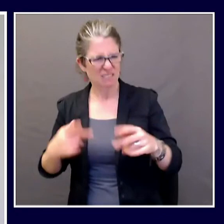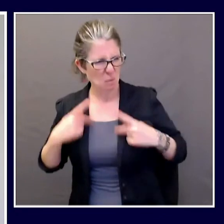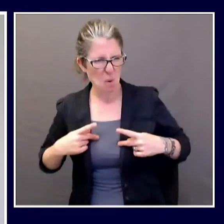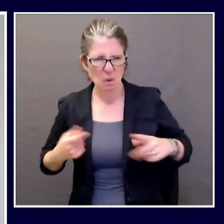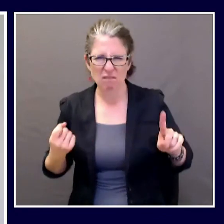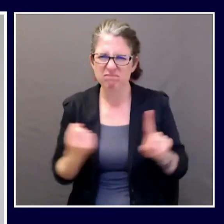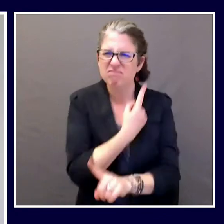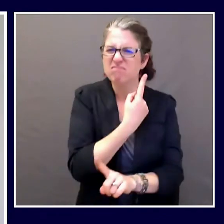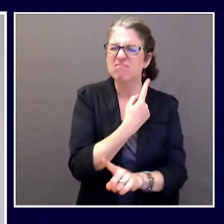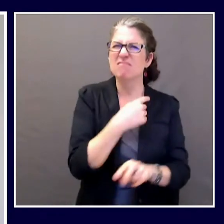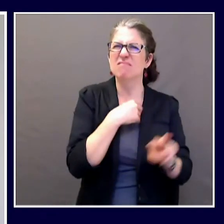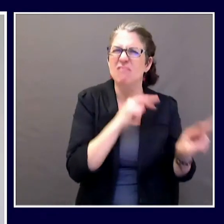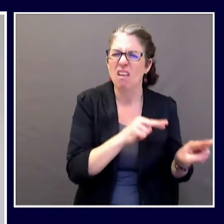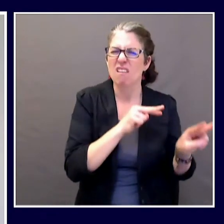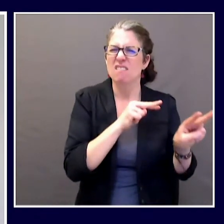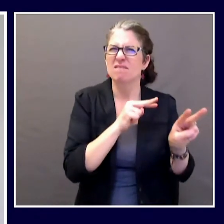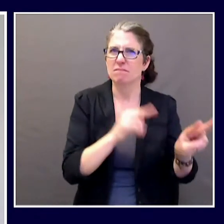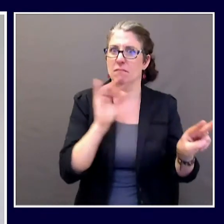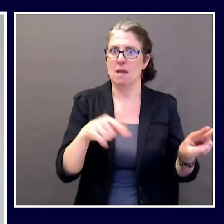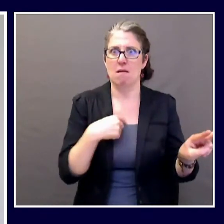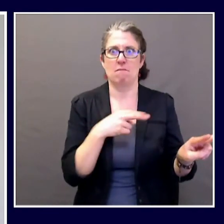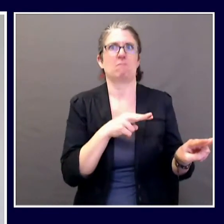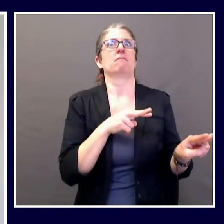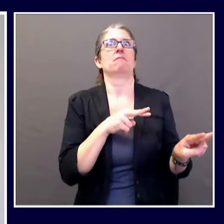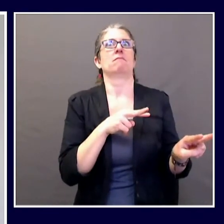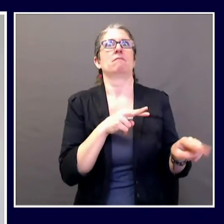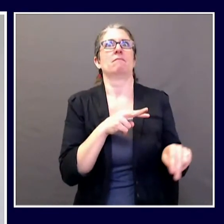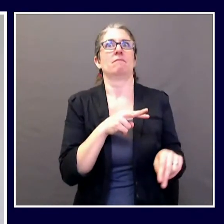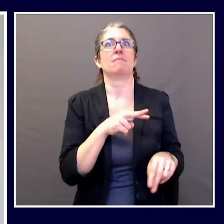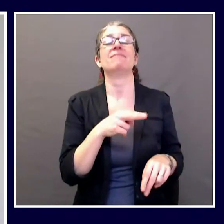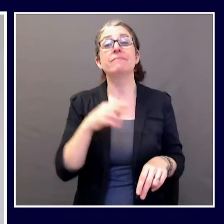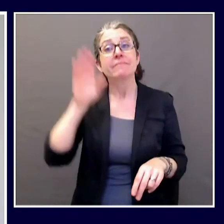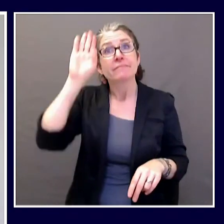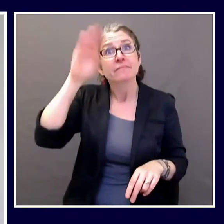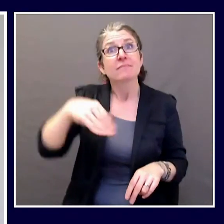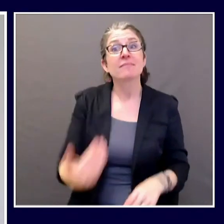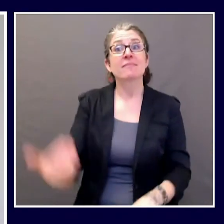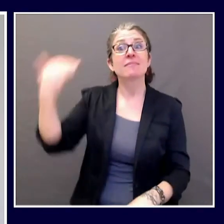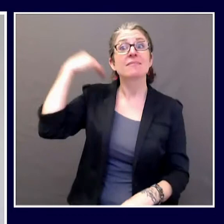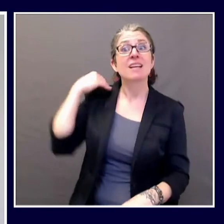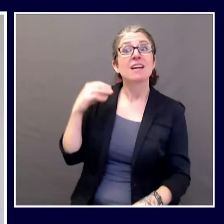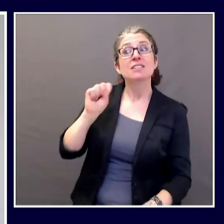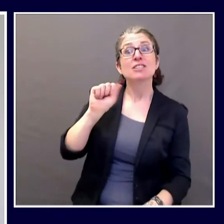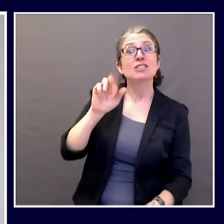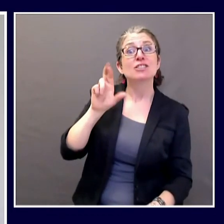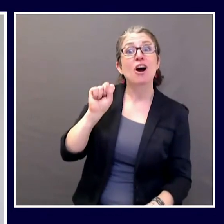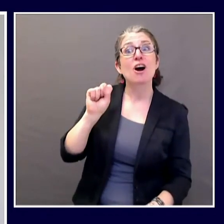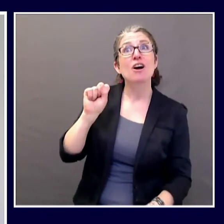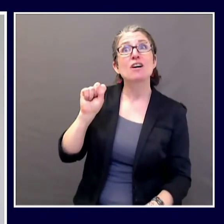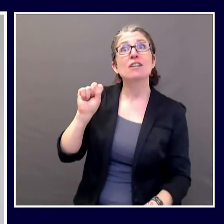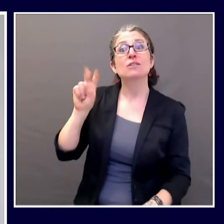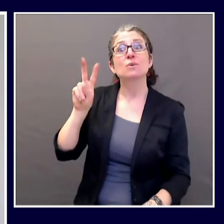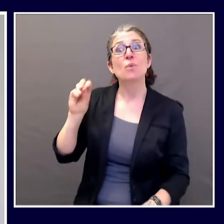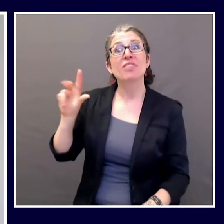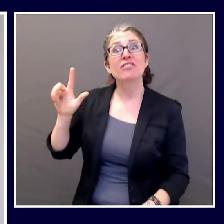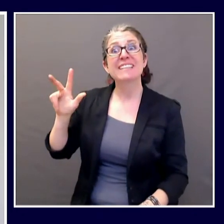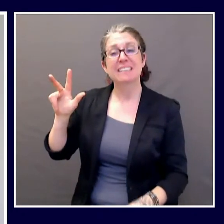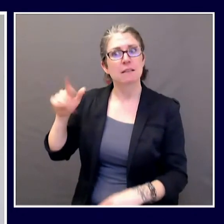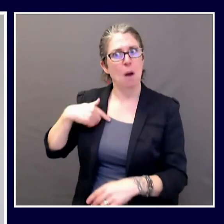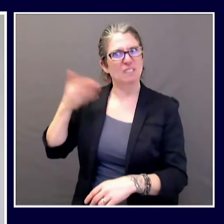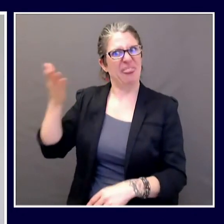The second inflection point for me was on New Year's Day or shortly thereafter, when the WHO officially